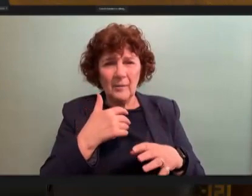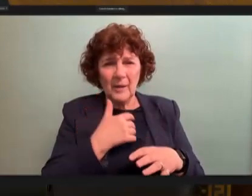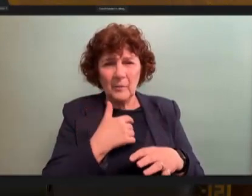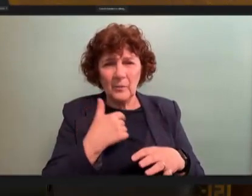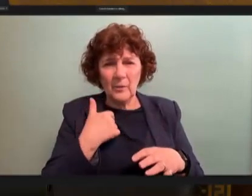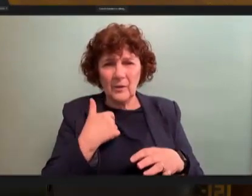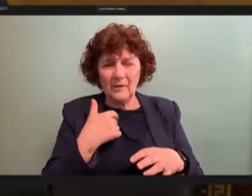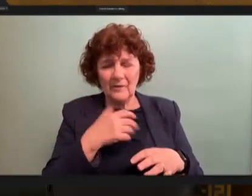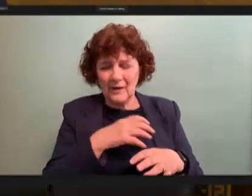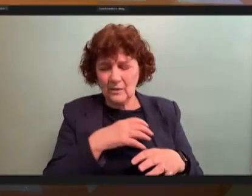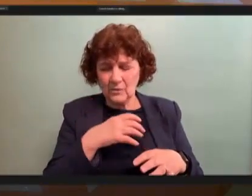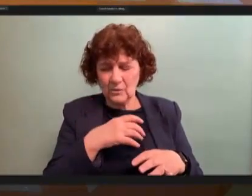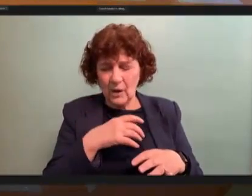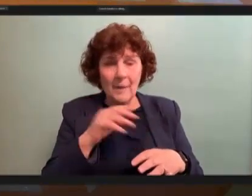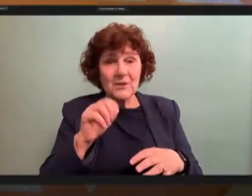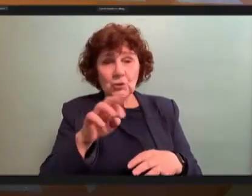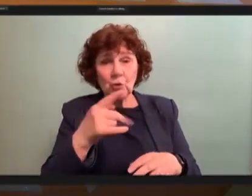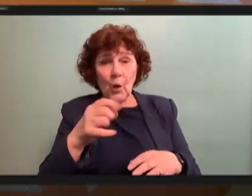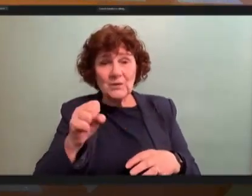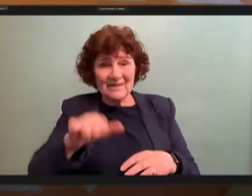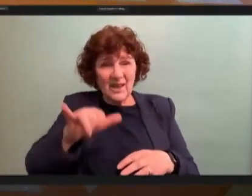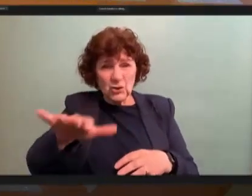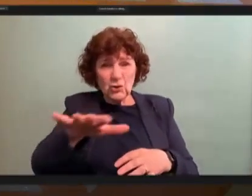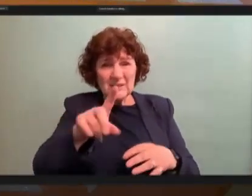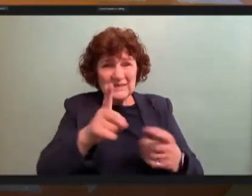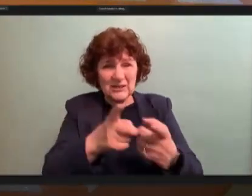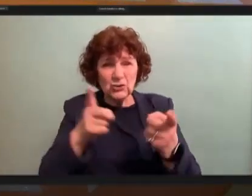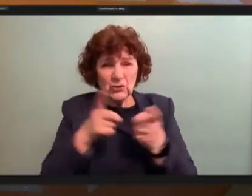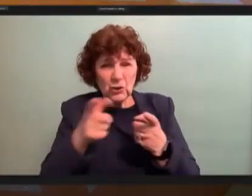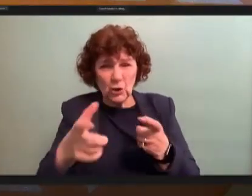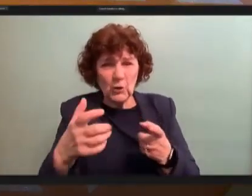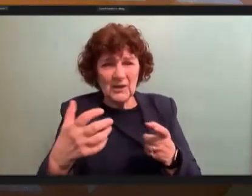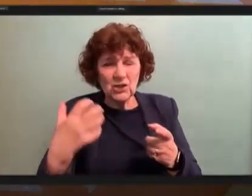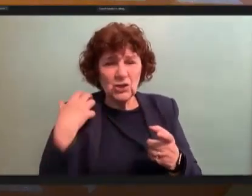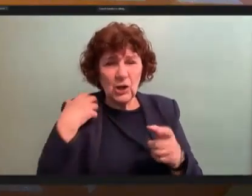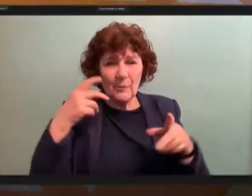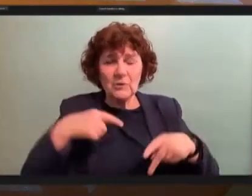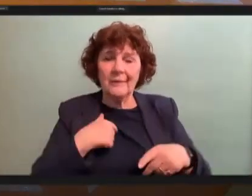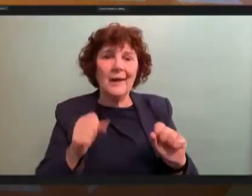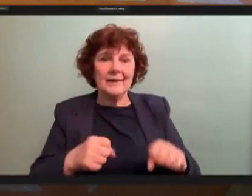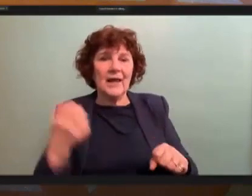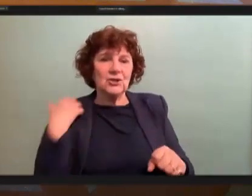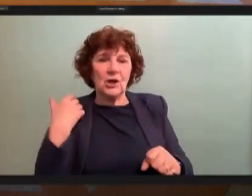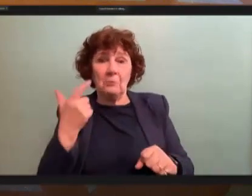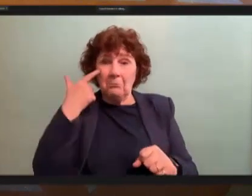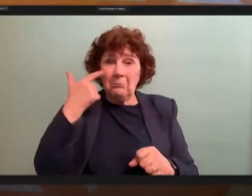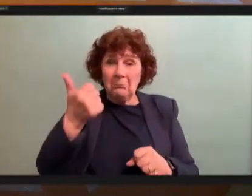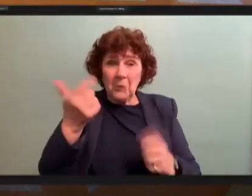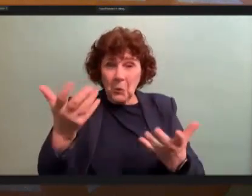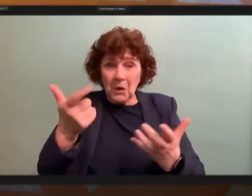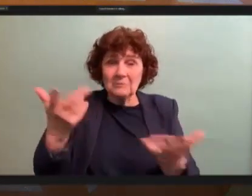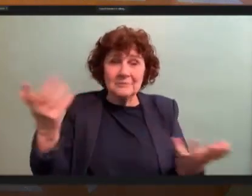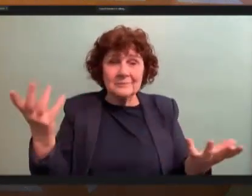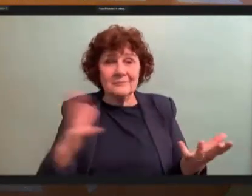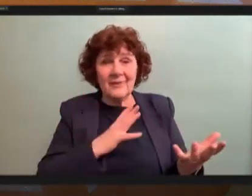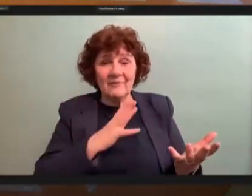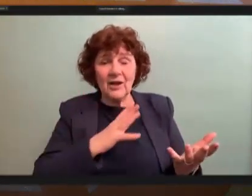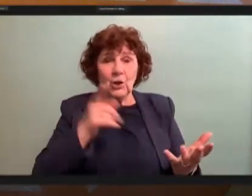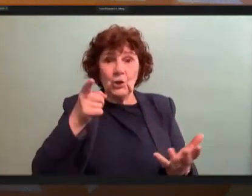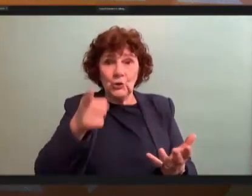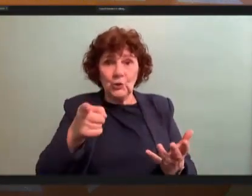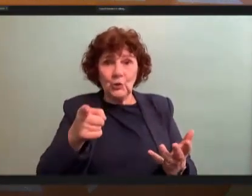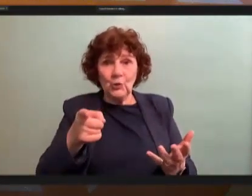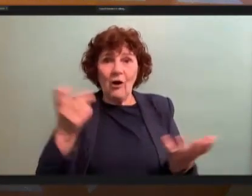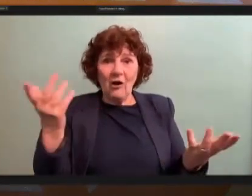Mr. Wilson. I guess that's your district. Are you chairing the meeting? I can chair. It's up to you. You want to chair it? Okay. You are